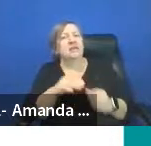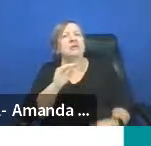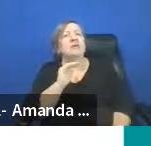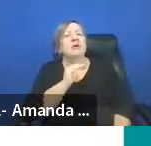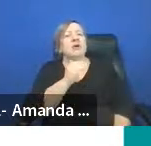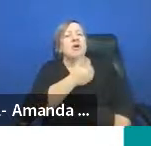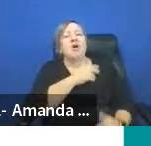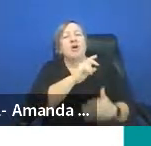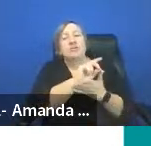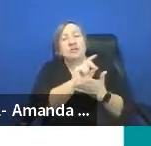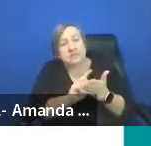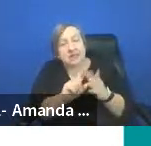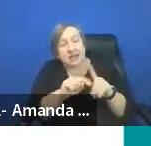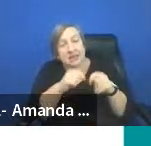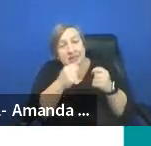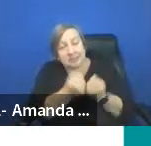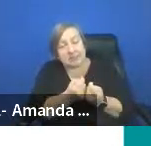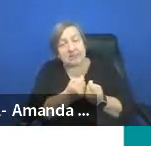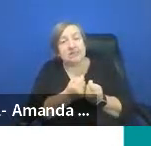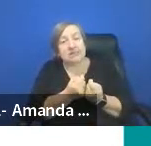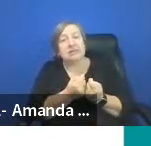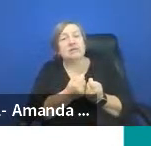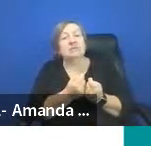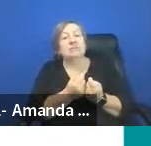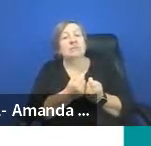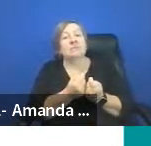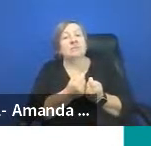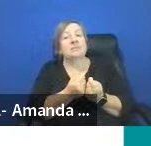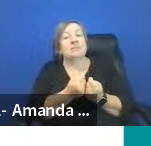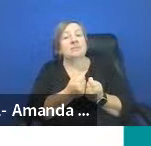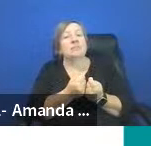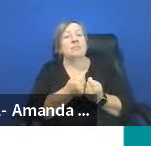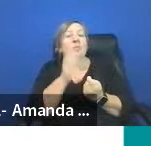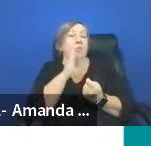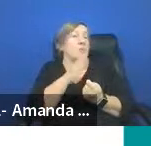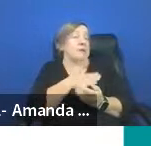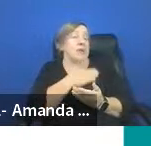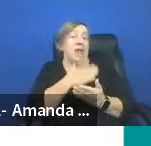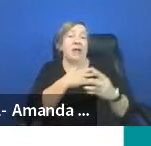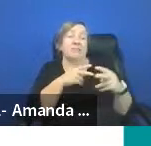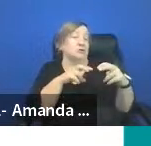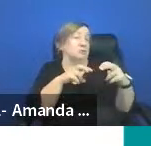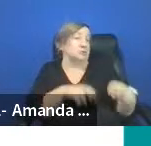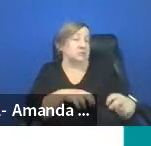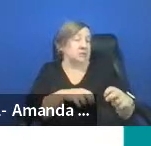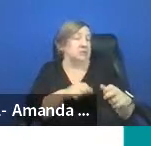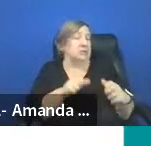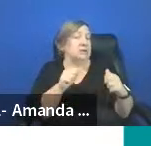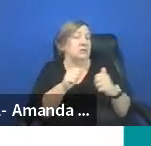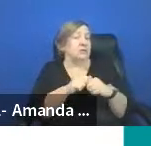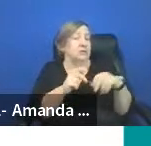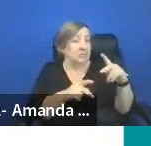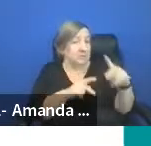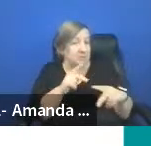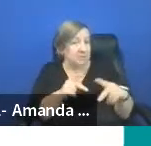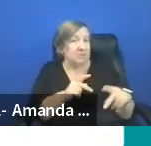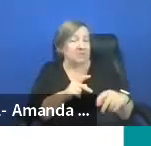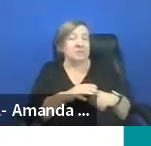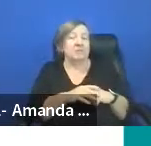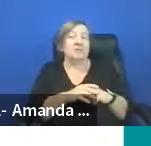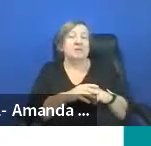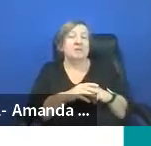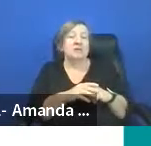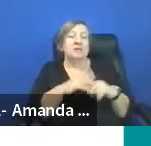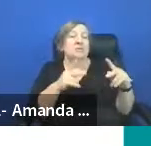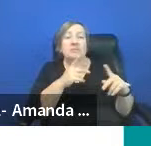our design team will be happy to sit down with folks who have